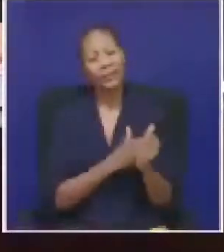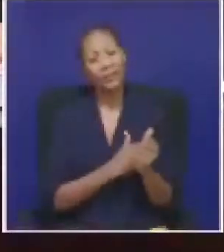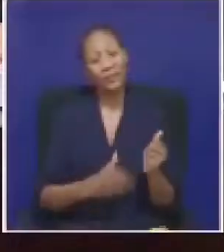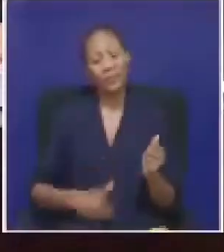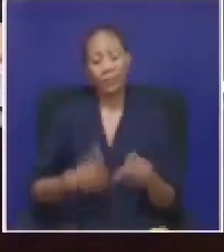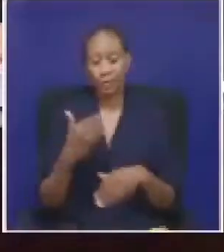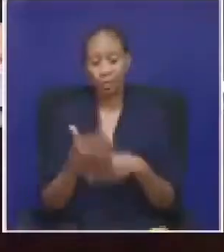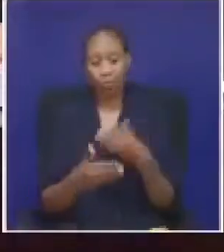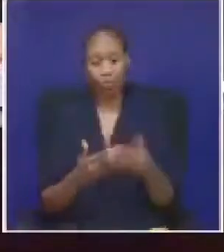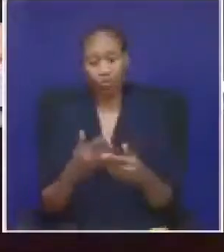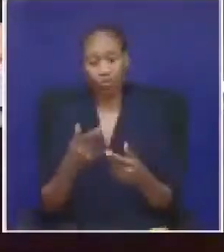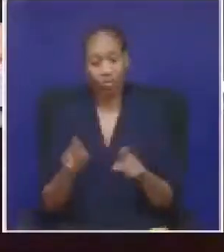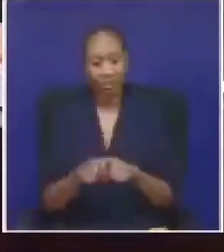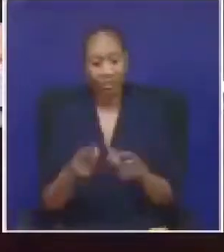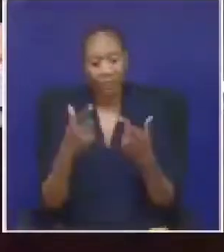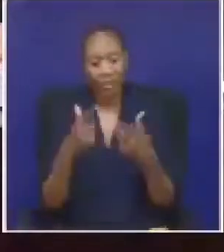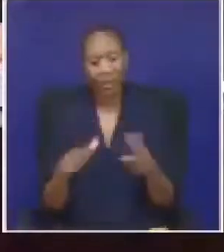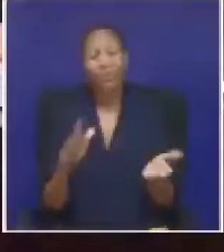Bopiri.